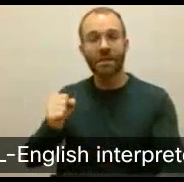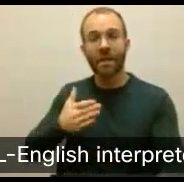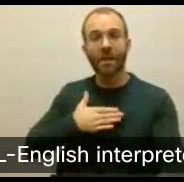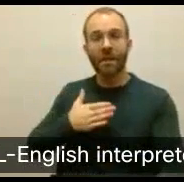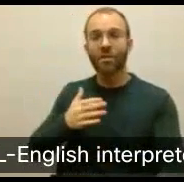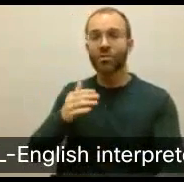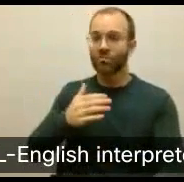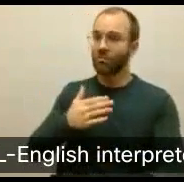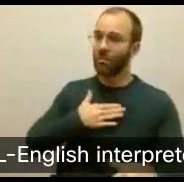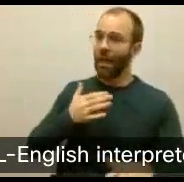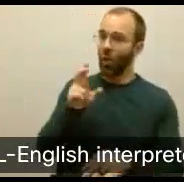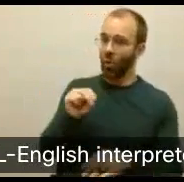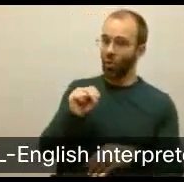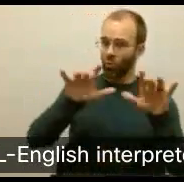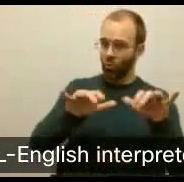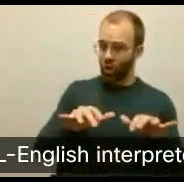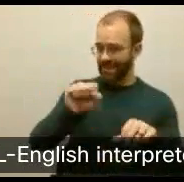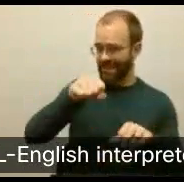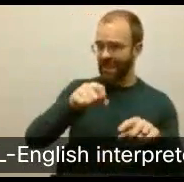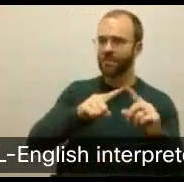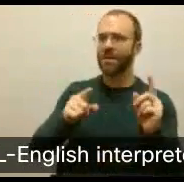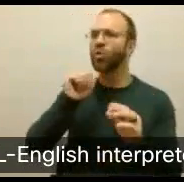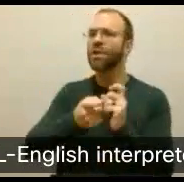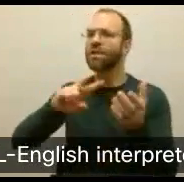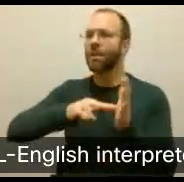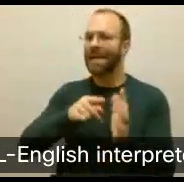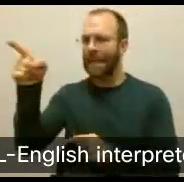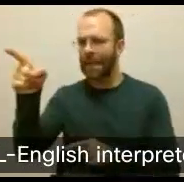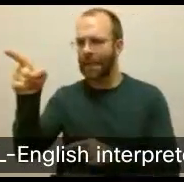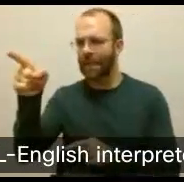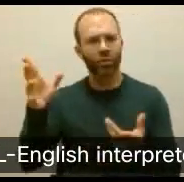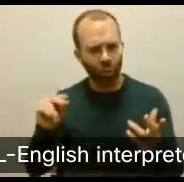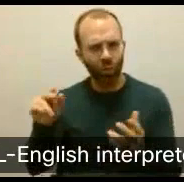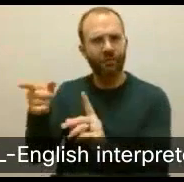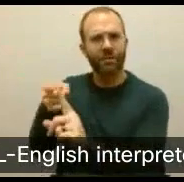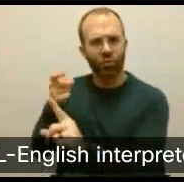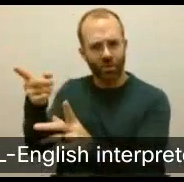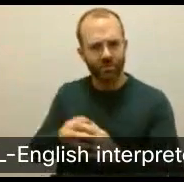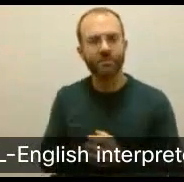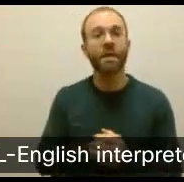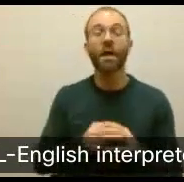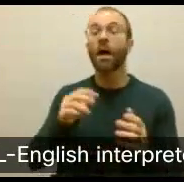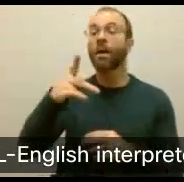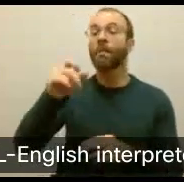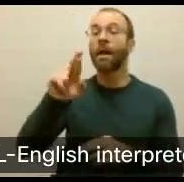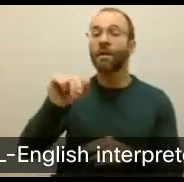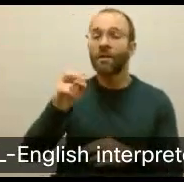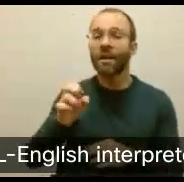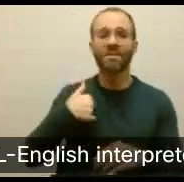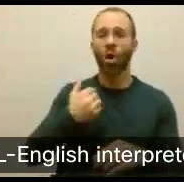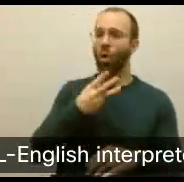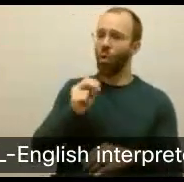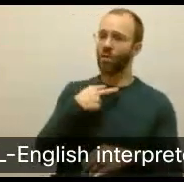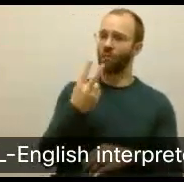we're not changing the meaning of the original source. Our paraphrase should be written in our own writing voice or our